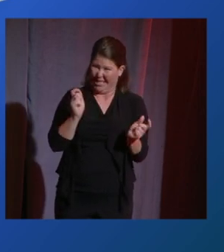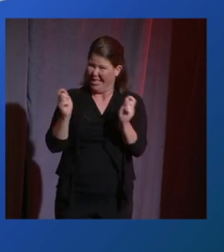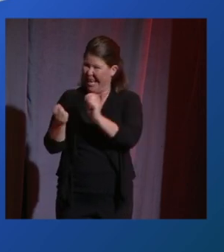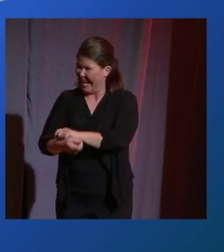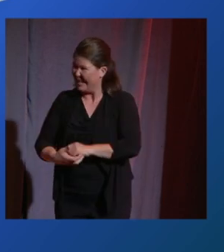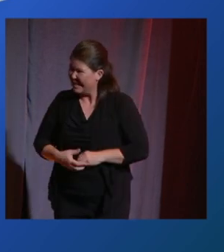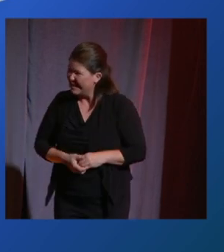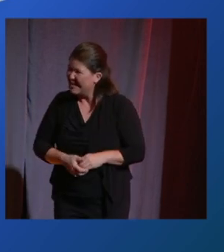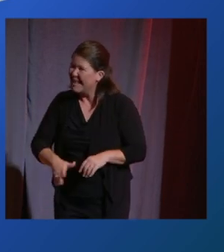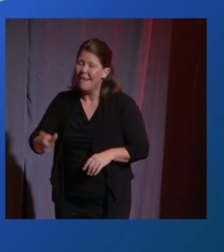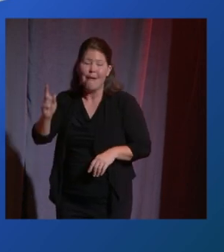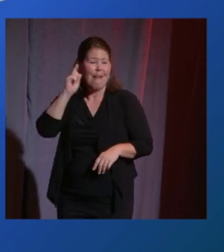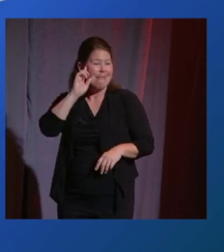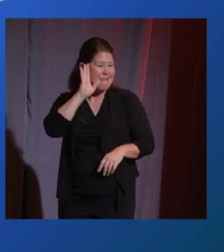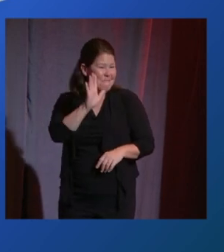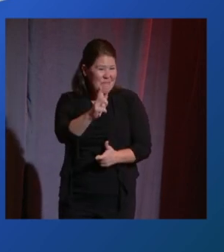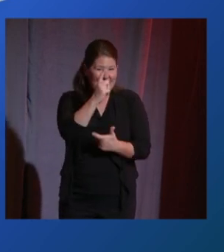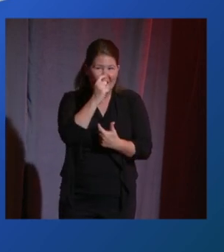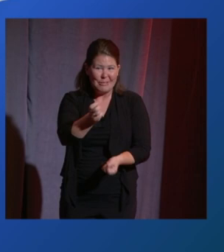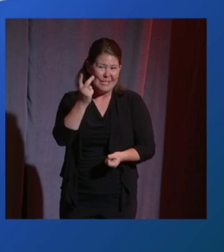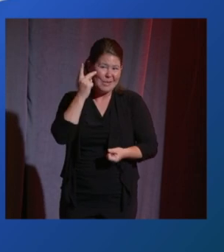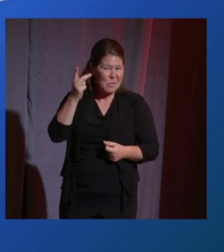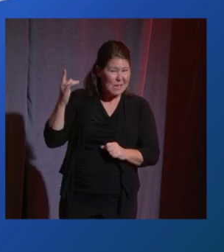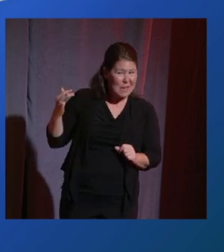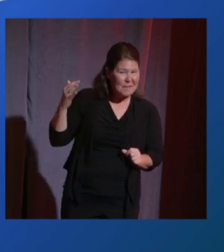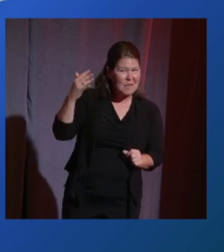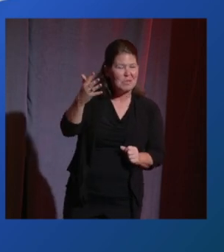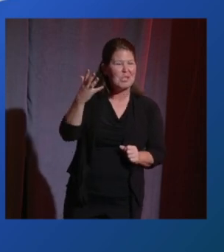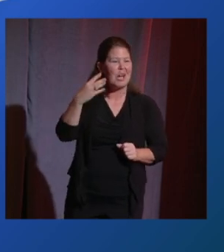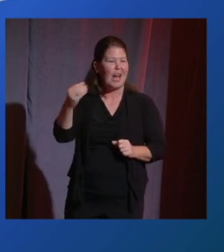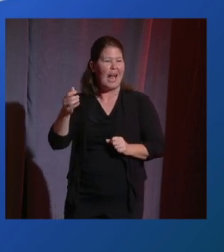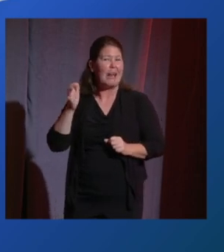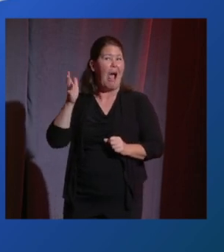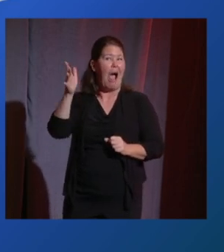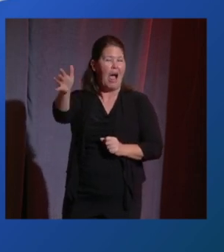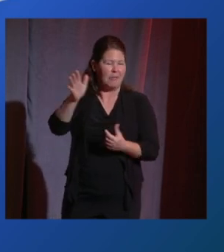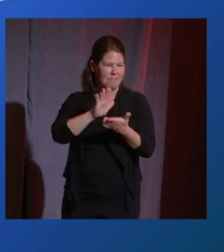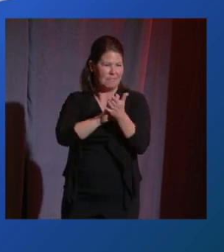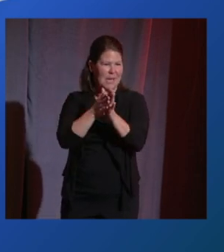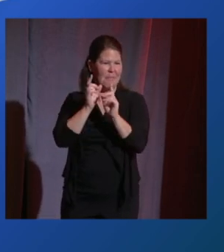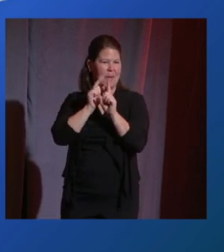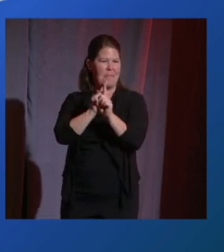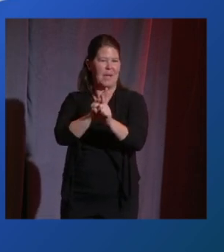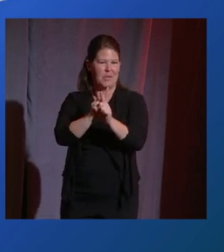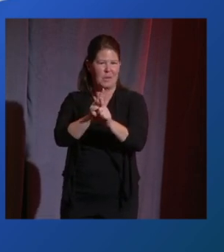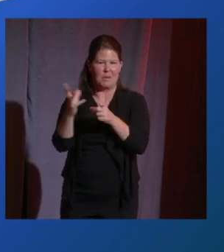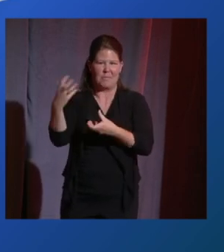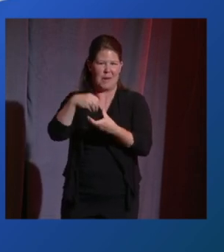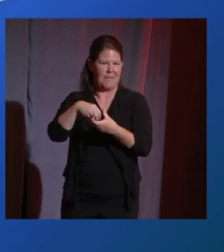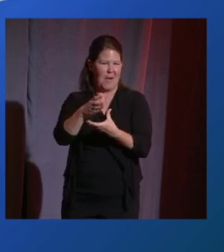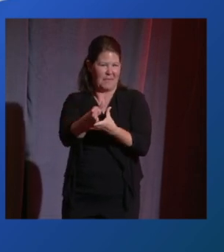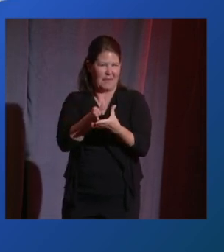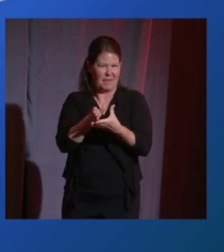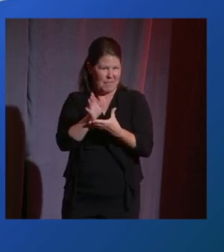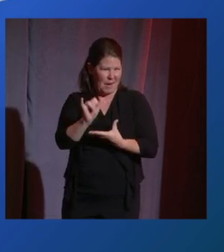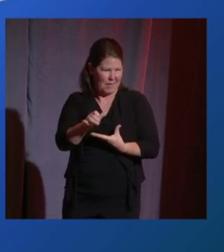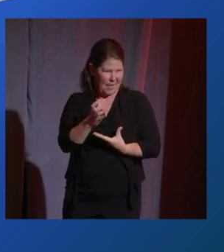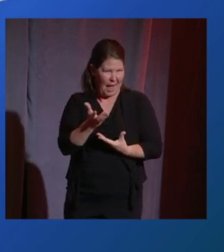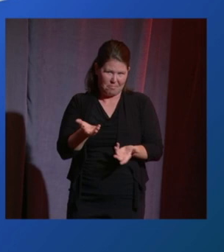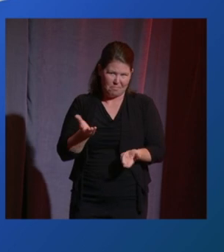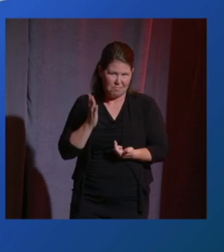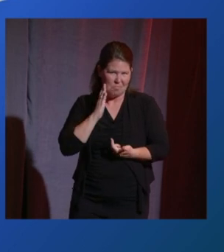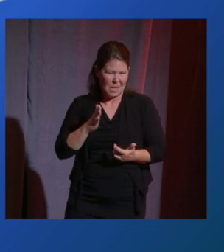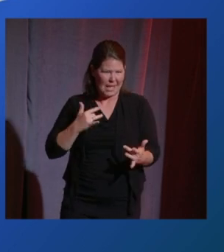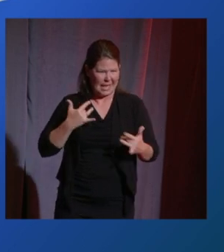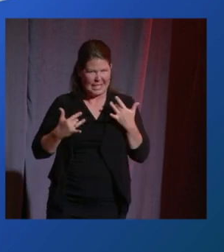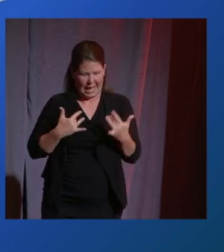in the future and to hopefully get to continue to Mentor students and be a part of that that's what I'm excited for um I kind have two directors I